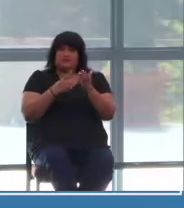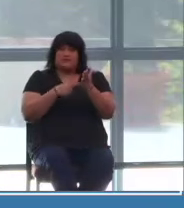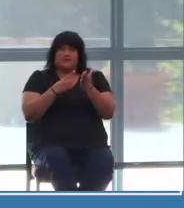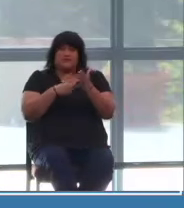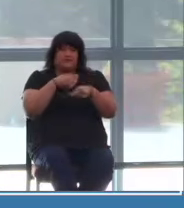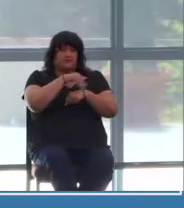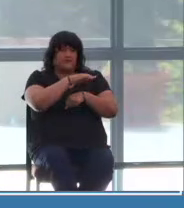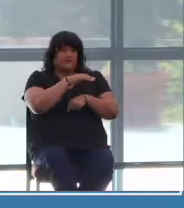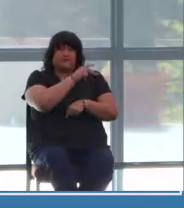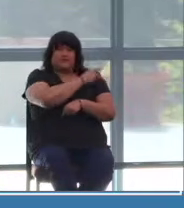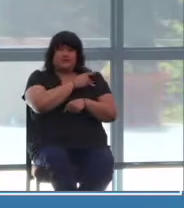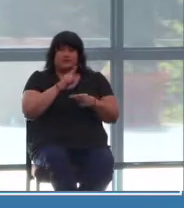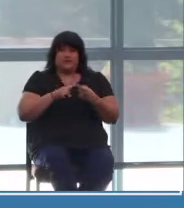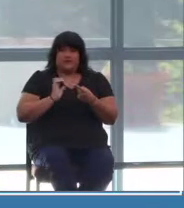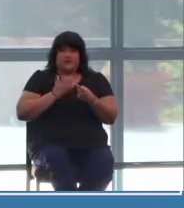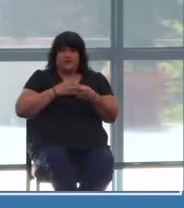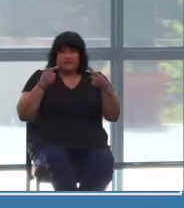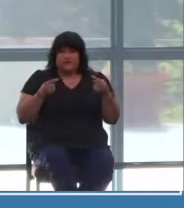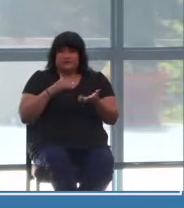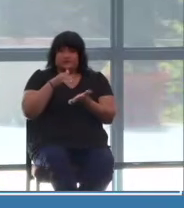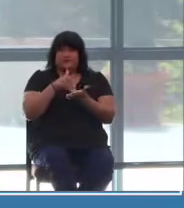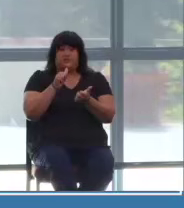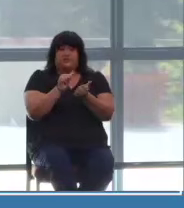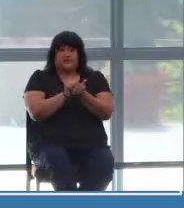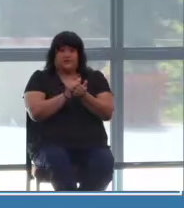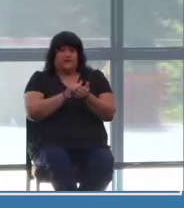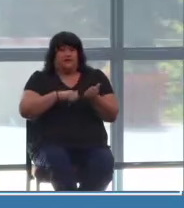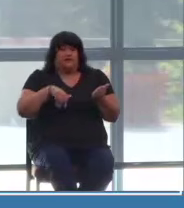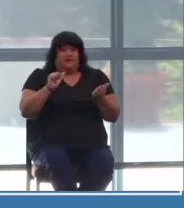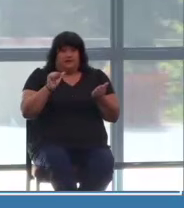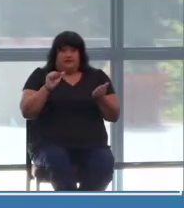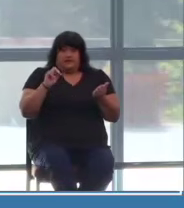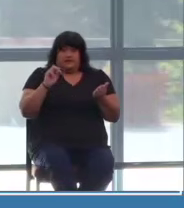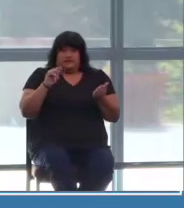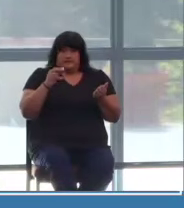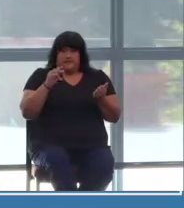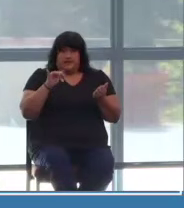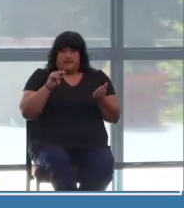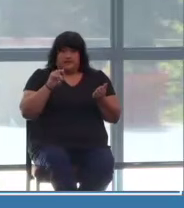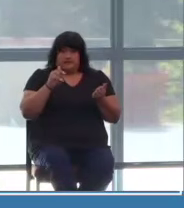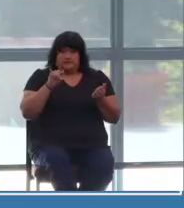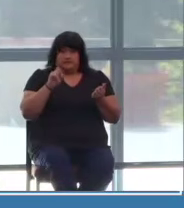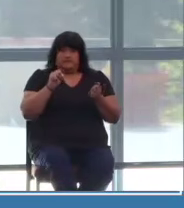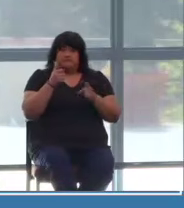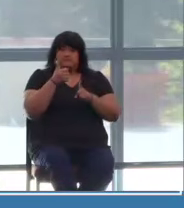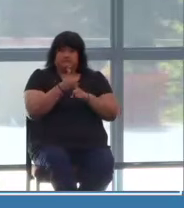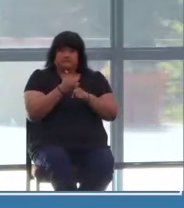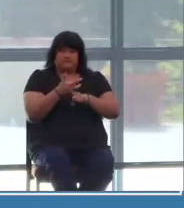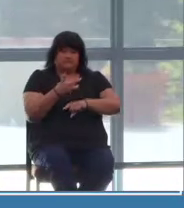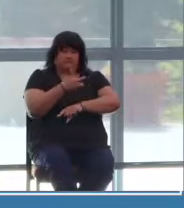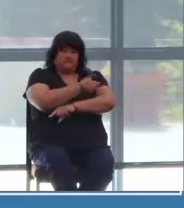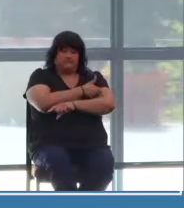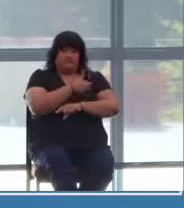send patients to our pain center with an anesthesiologist, where they can actually inject cortisone into the